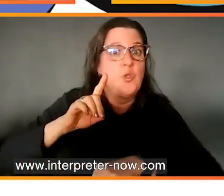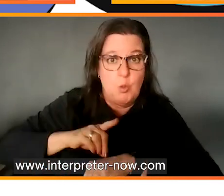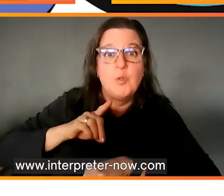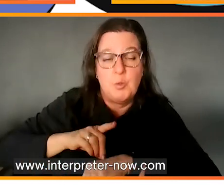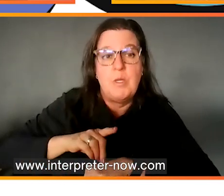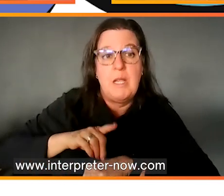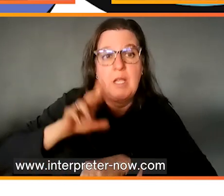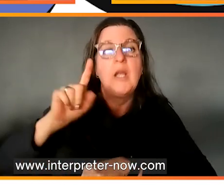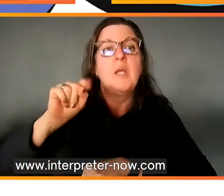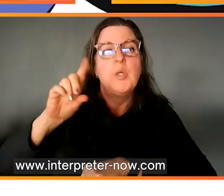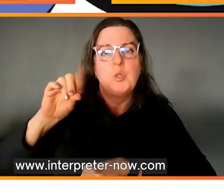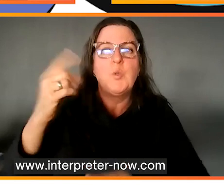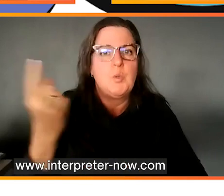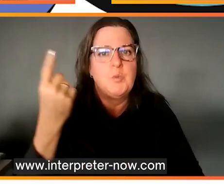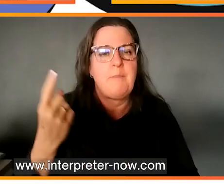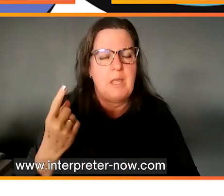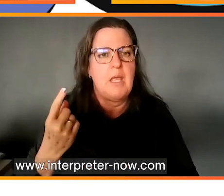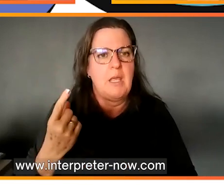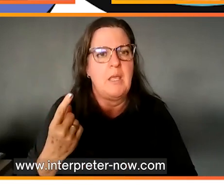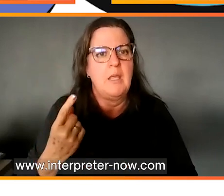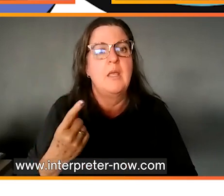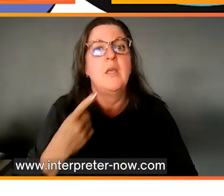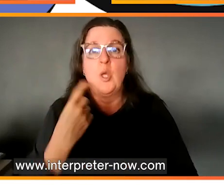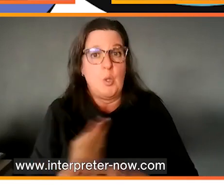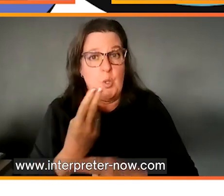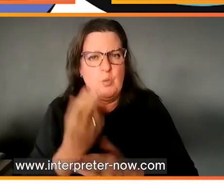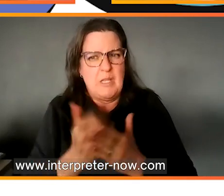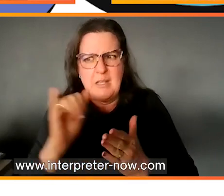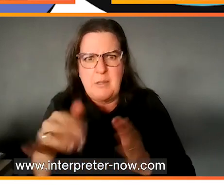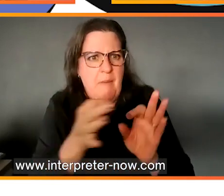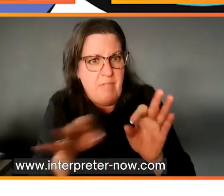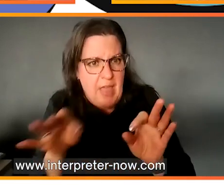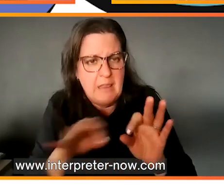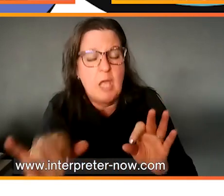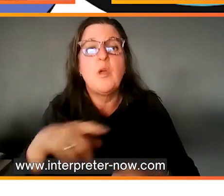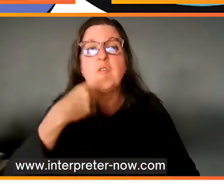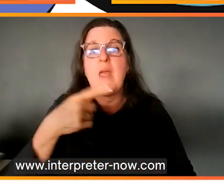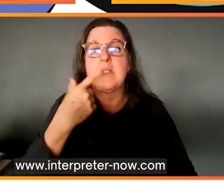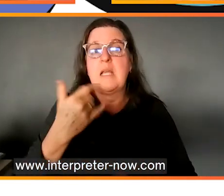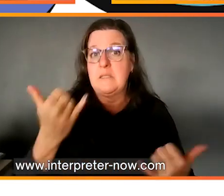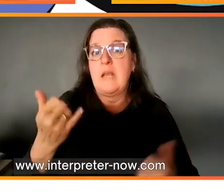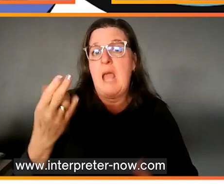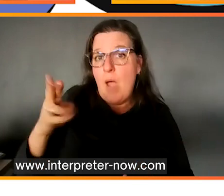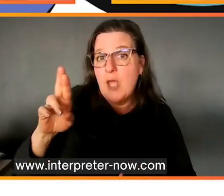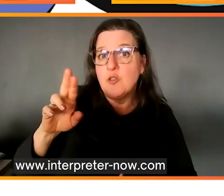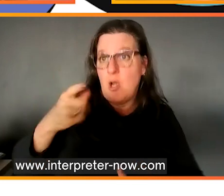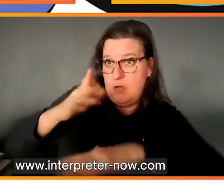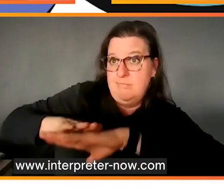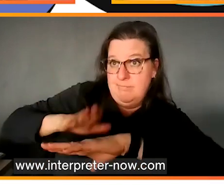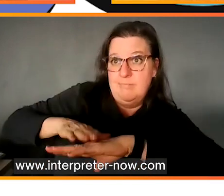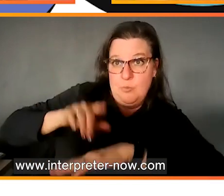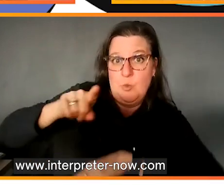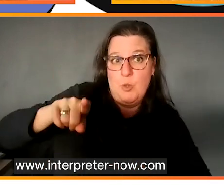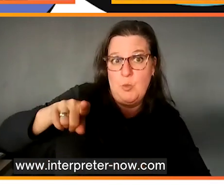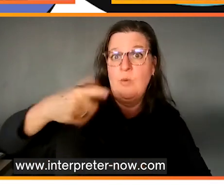says, and now I'm putting you on notice. And there's a record of this. So I think for me, and